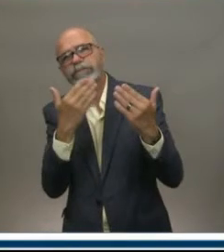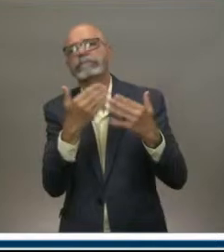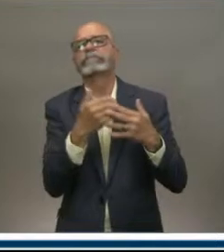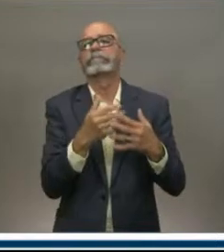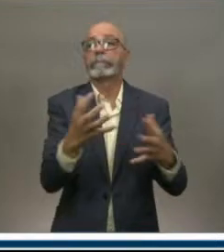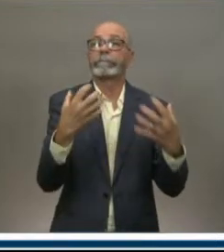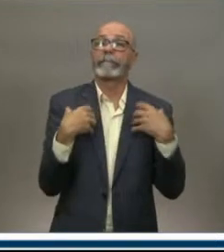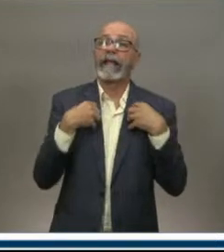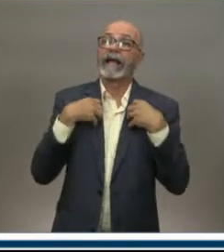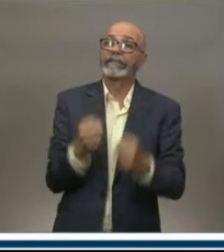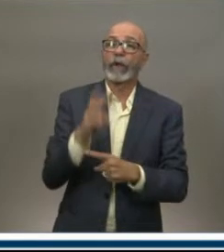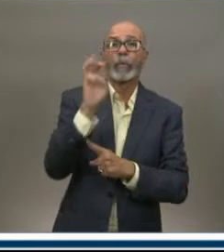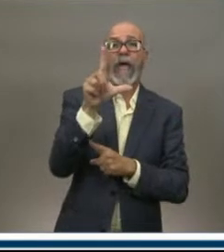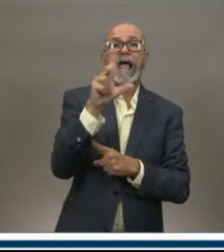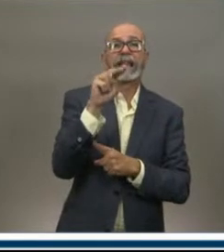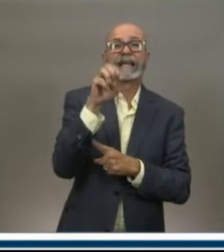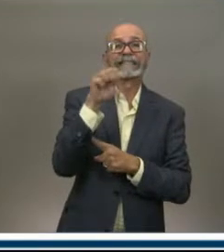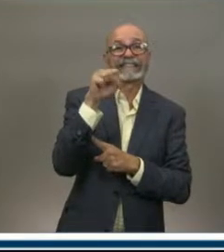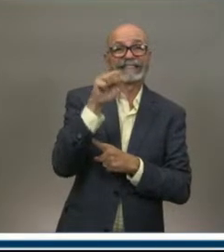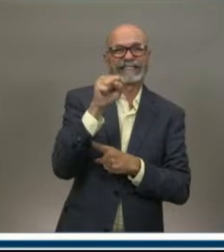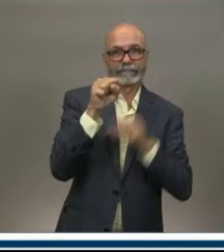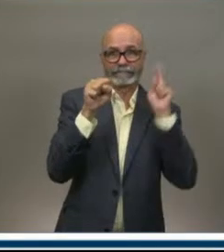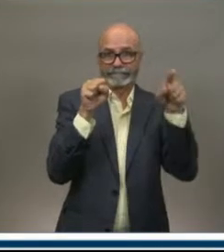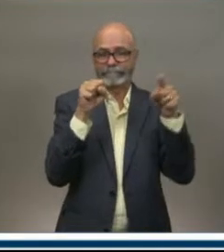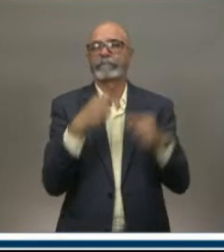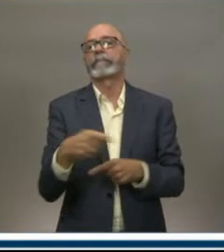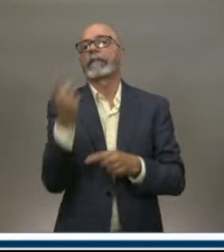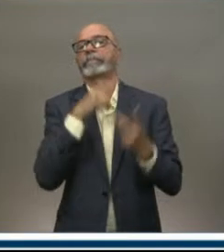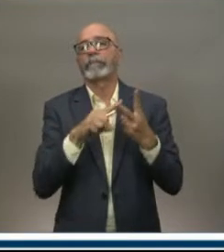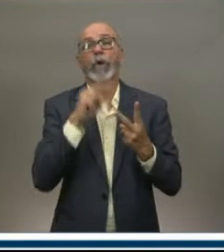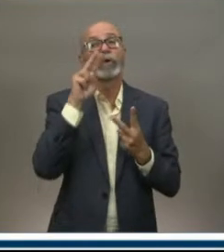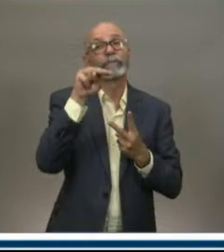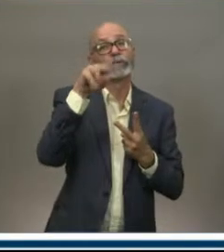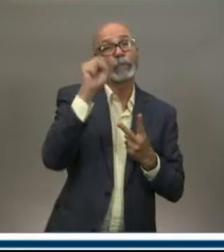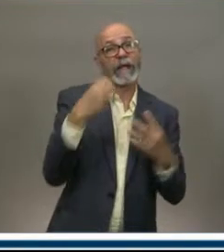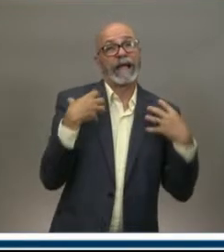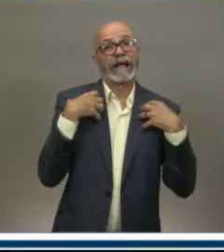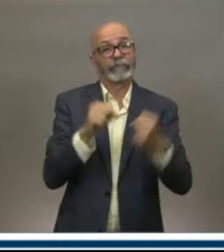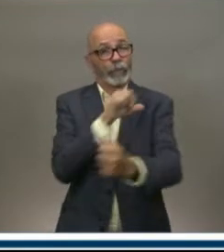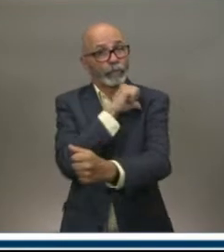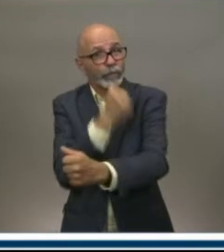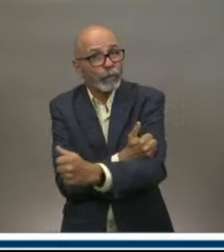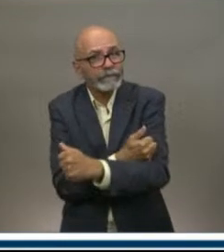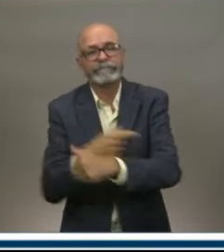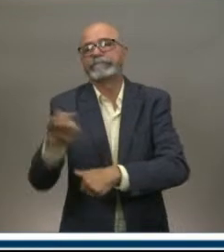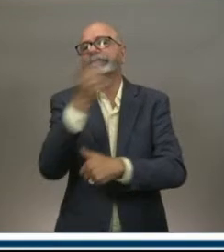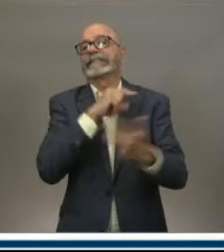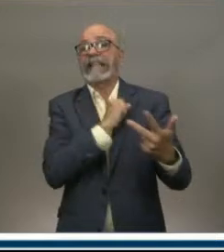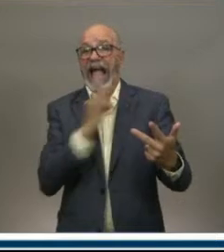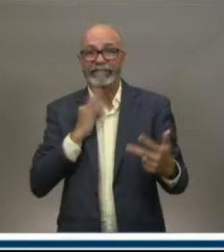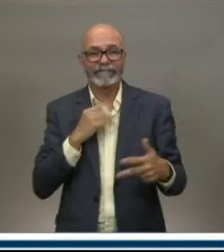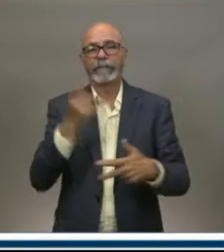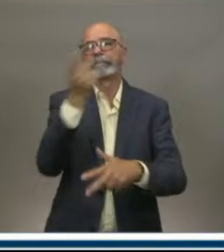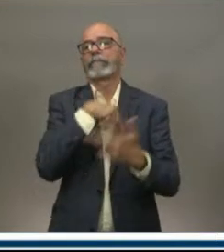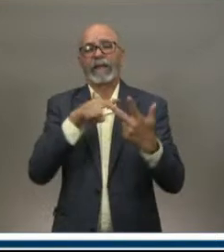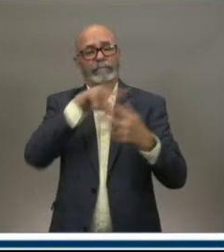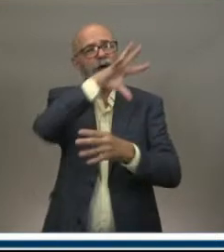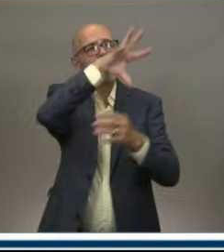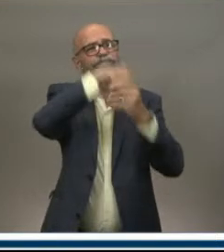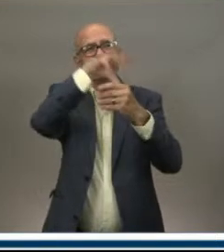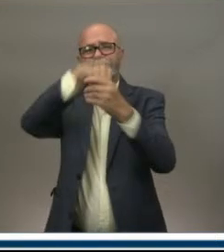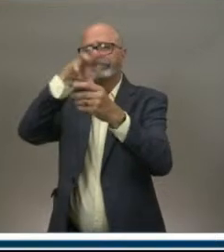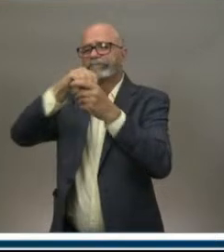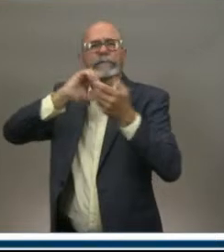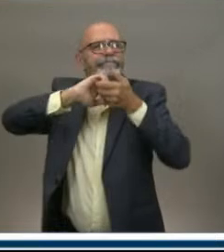wellness staff, the Nova Scotia Health Authority staff, and all of the partners who worked on the